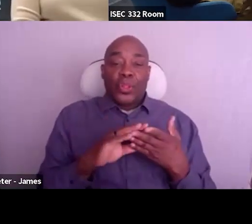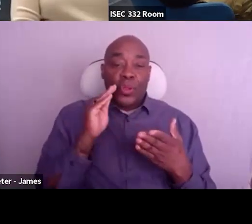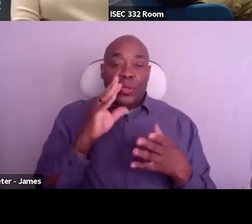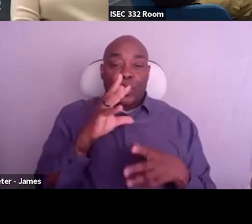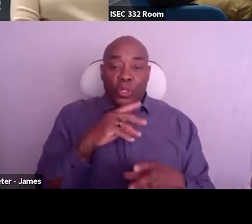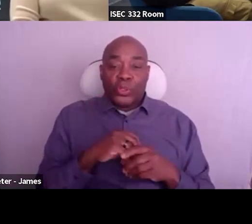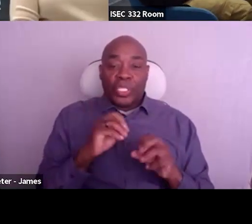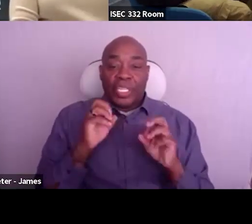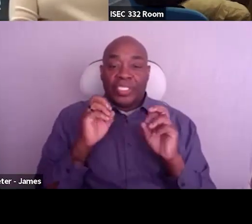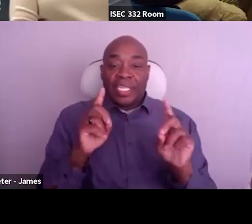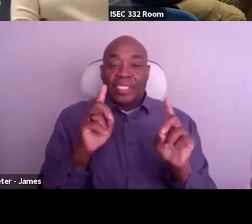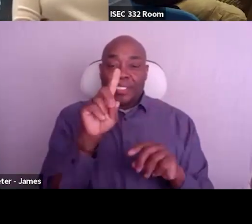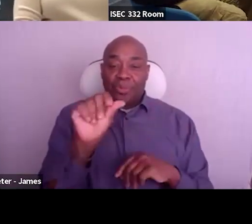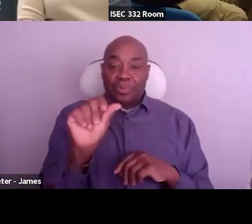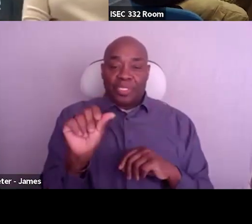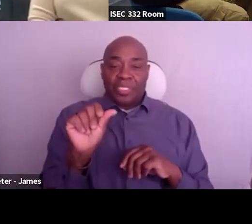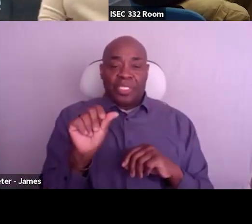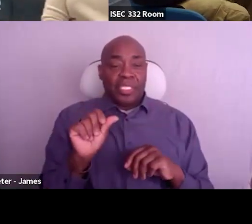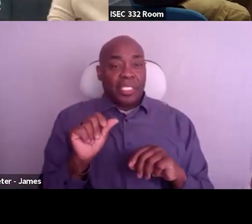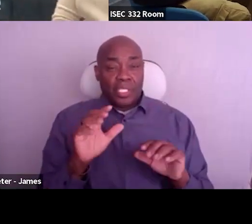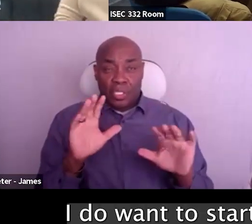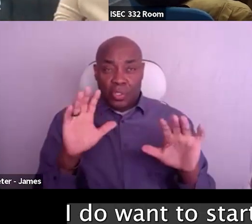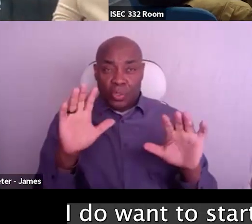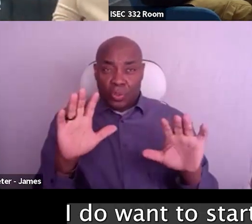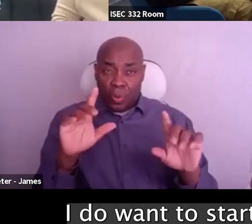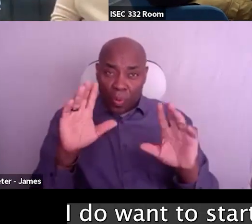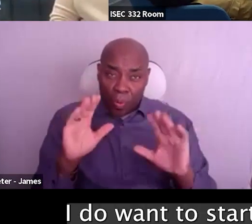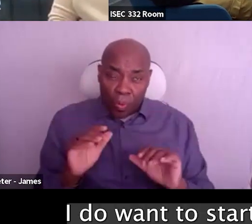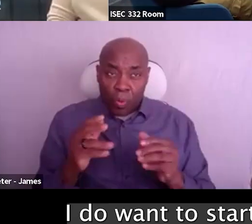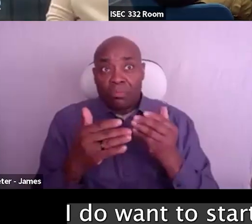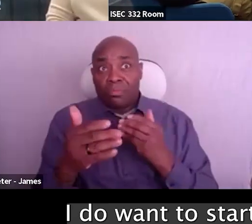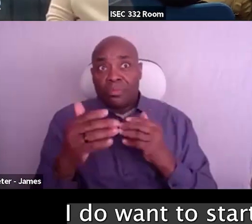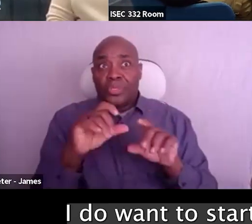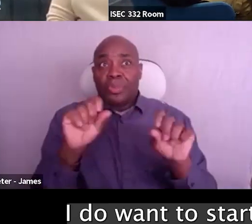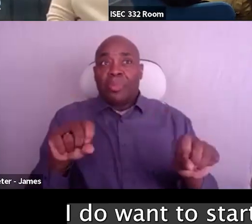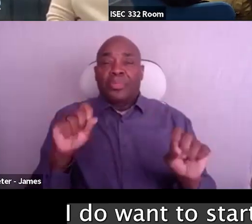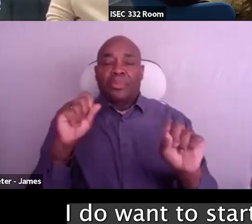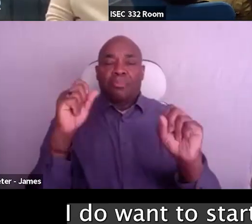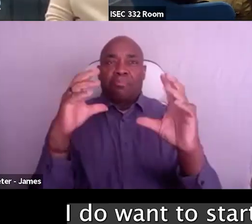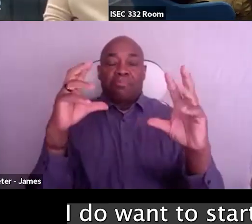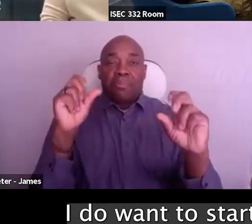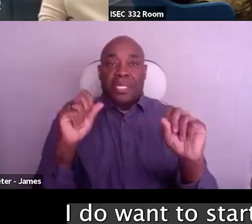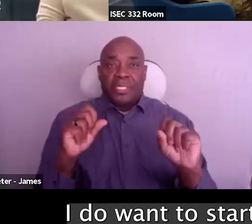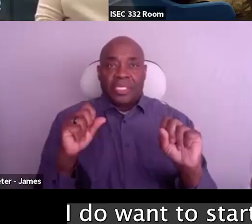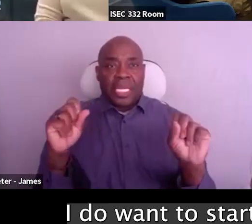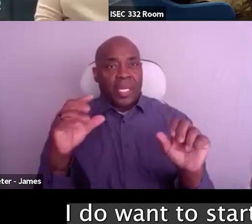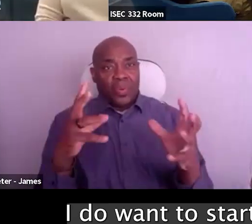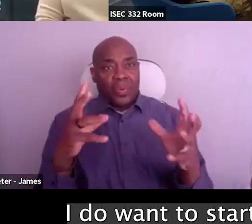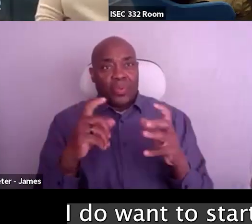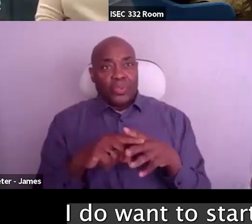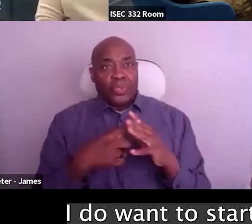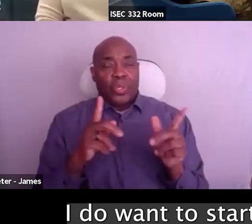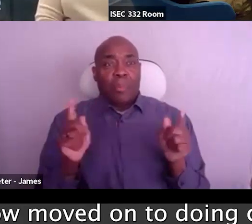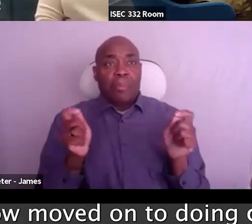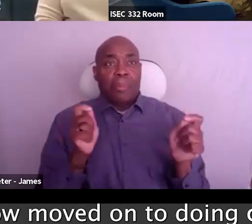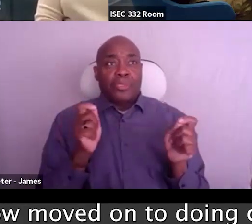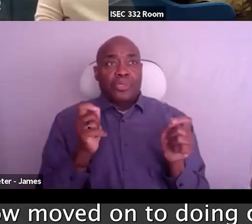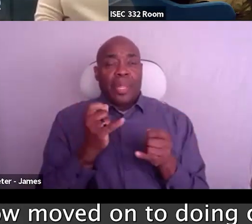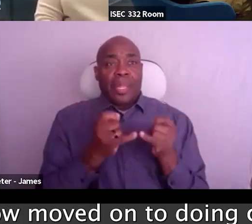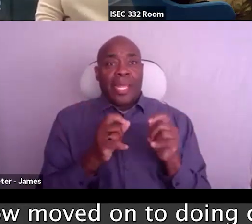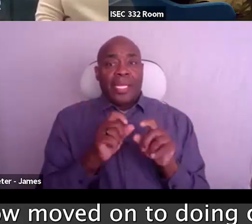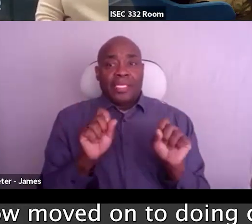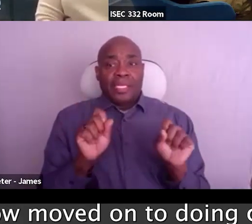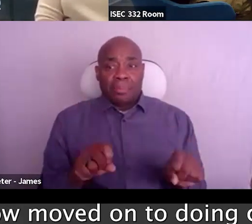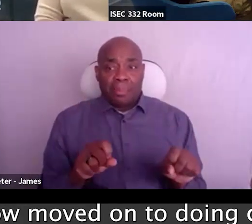and may we have an amazing semester. I do want to start off first by saying that our manager of last semester has